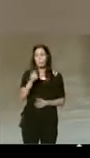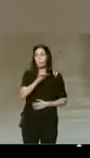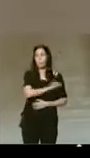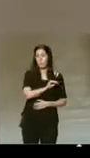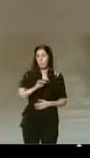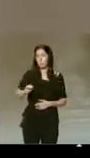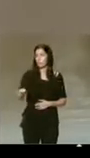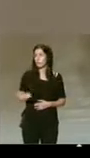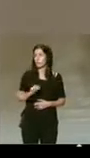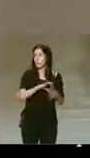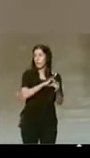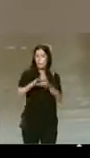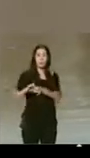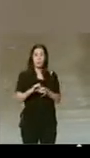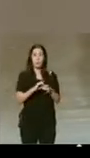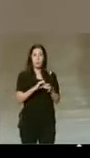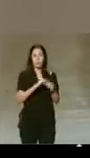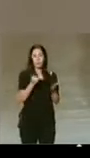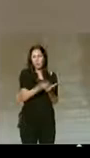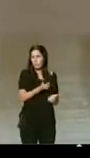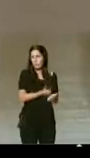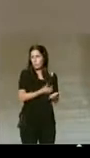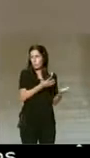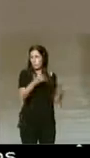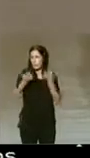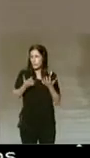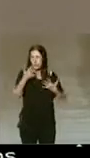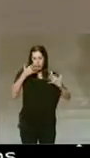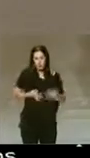investment and large human results.